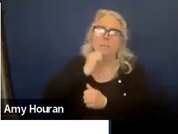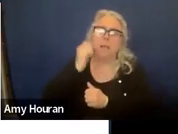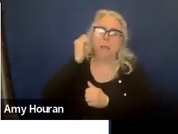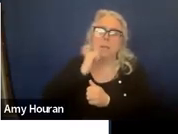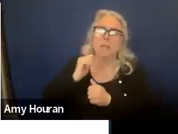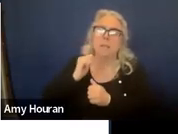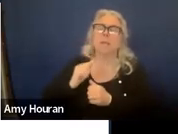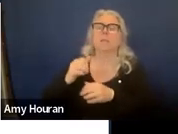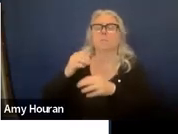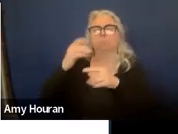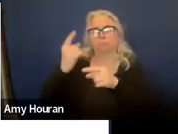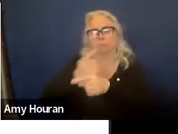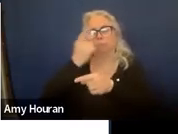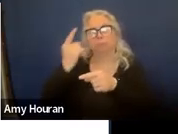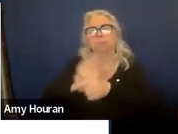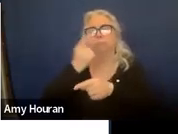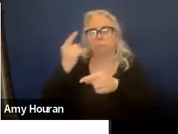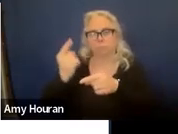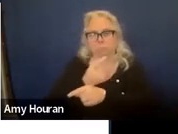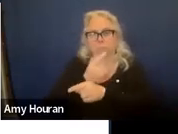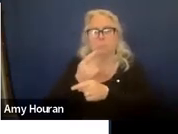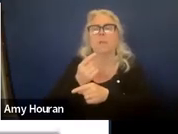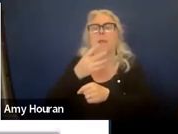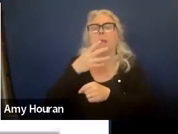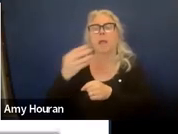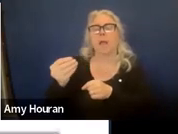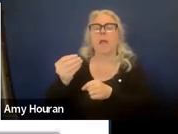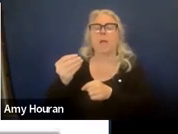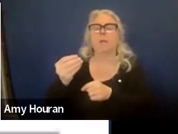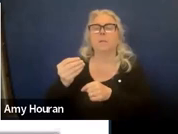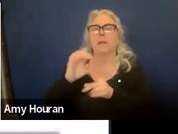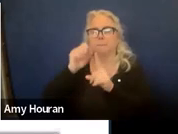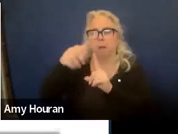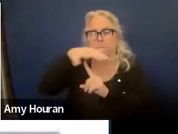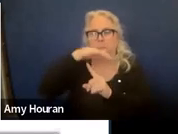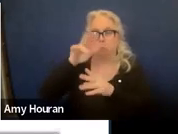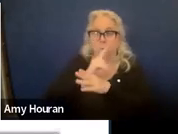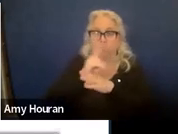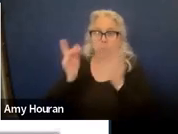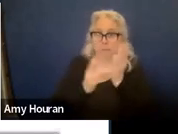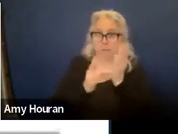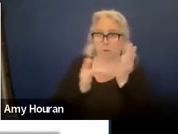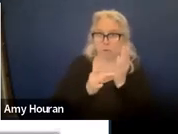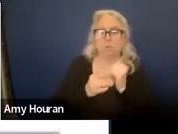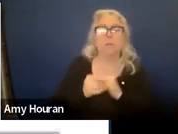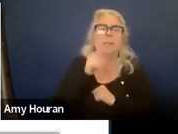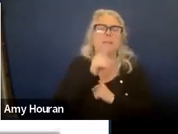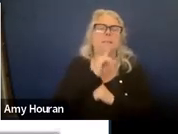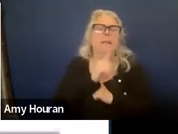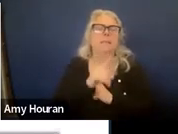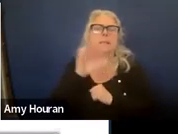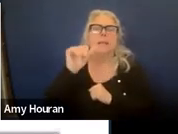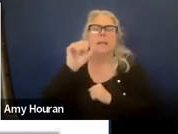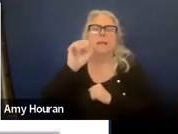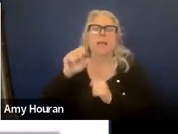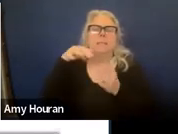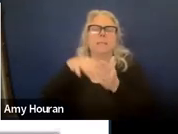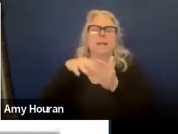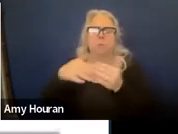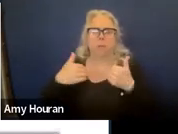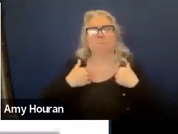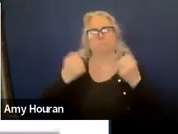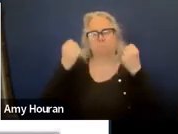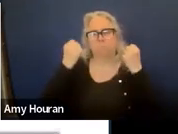environment using technology. Now, this is our case study, because we do get a lot of